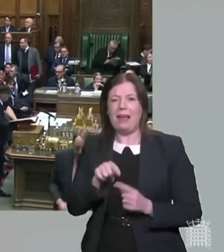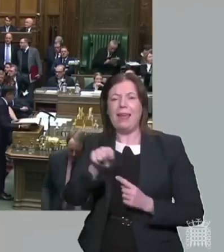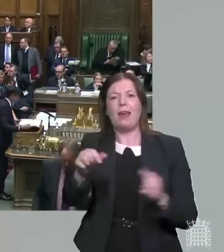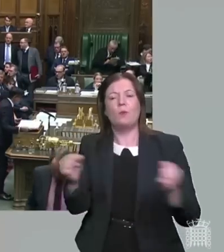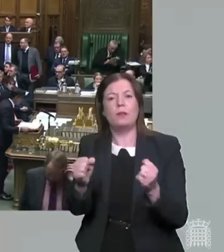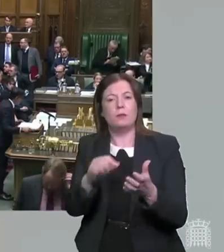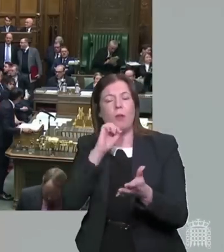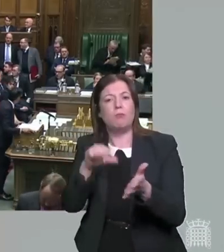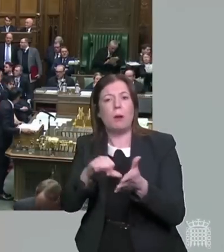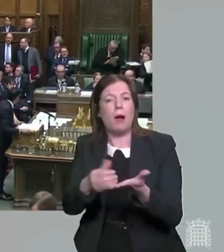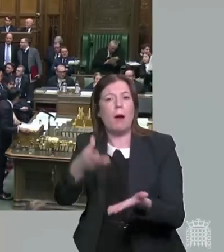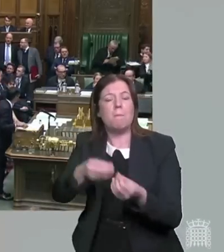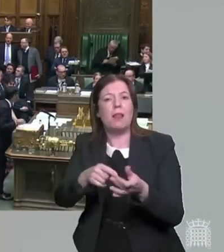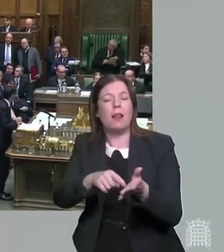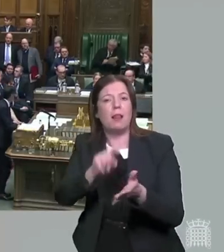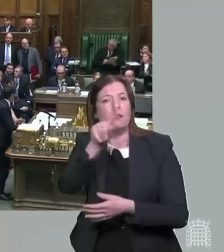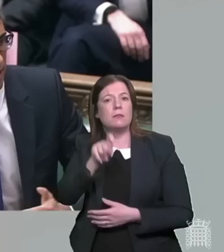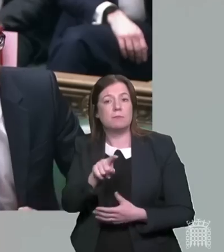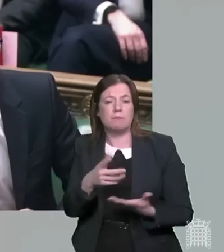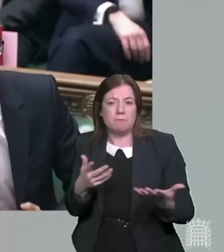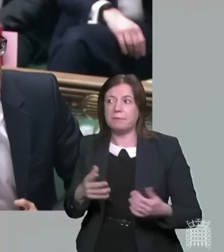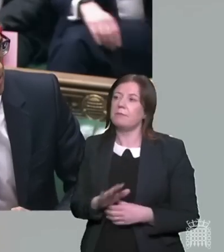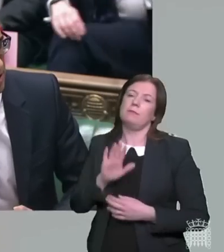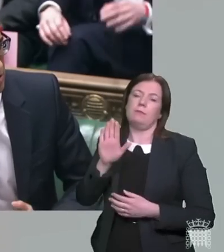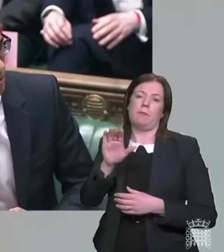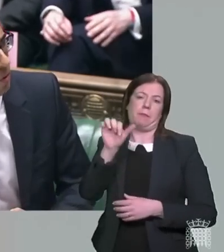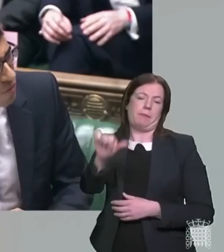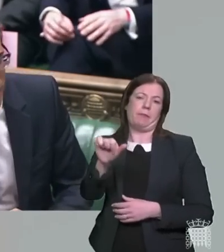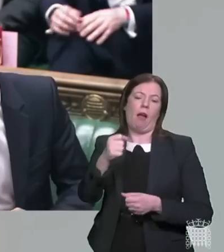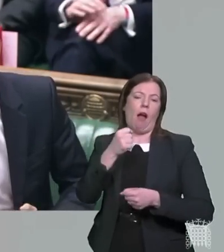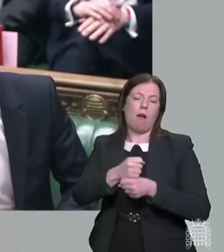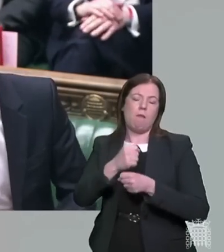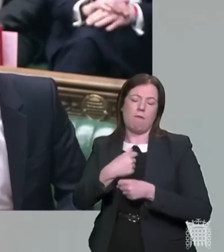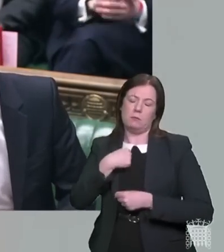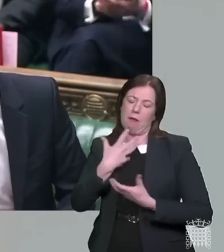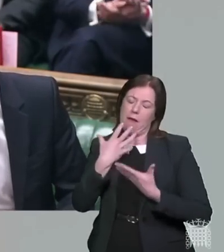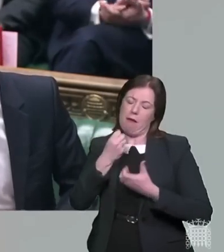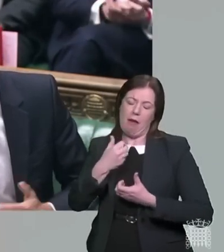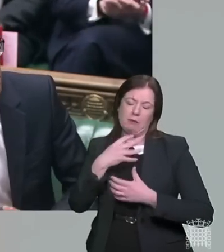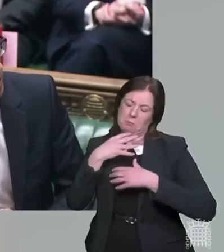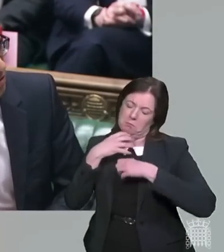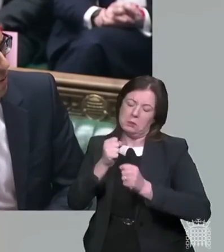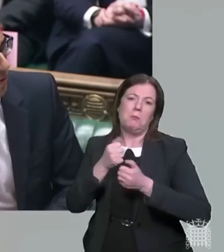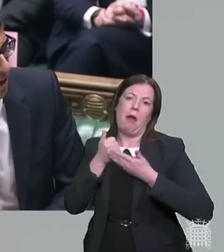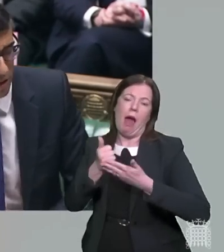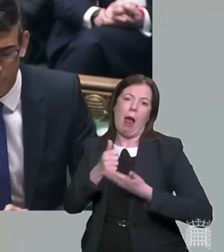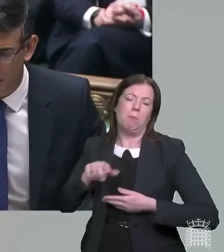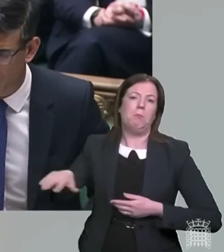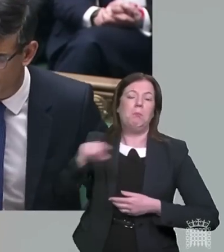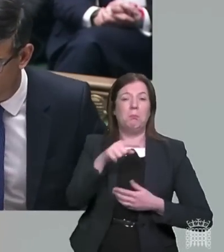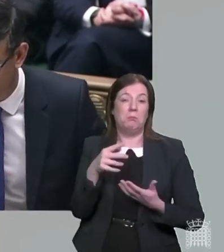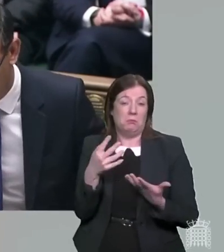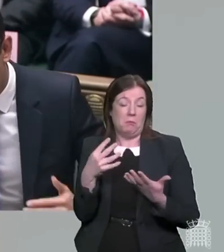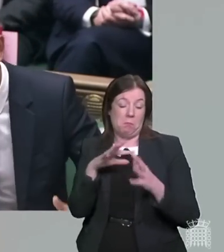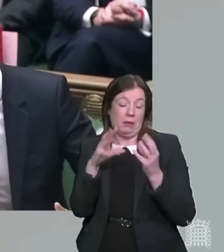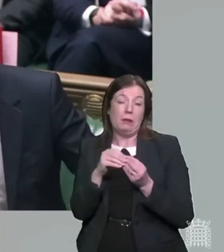Well, my honourable friend is absolutely right about this government's commitment to support all families with the cost of living. This winter, around £900